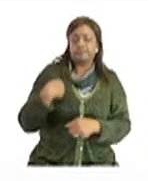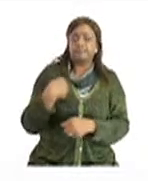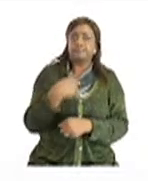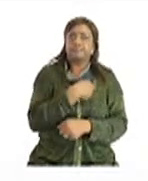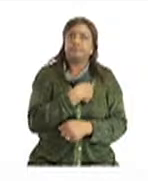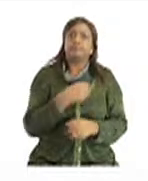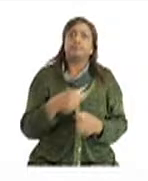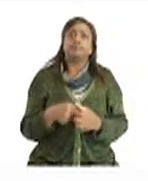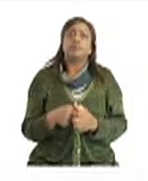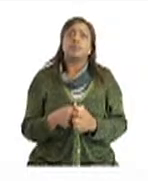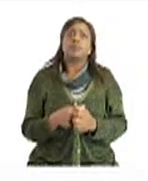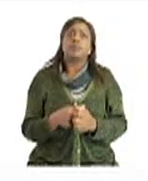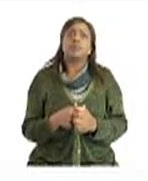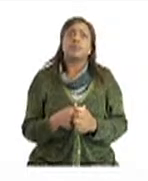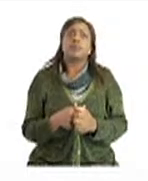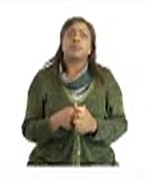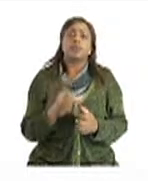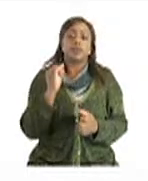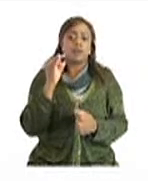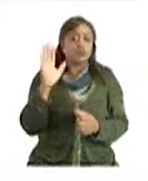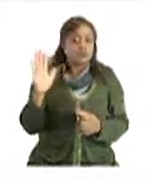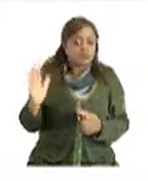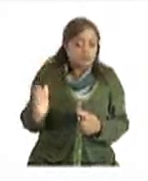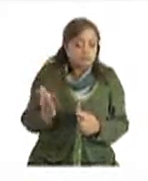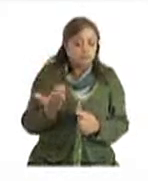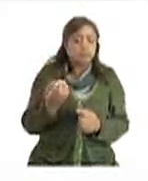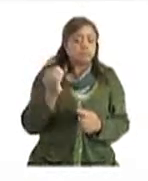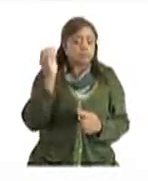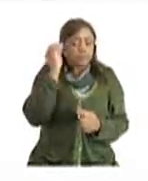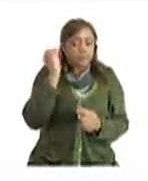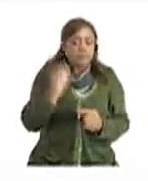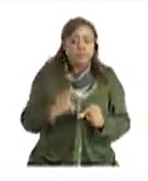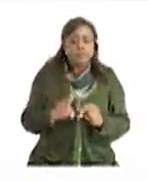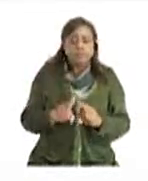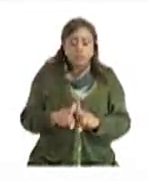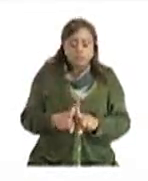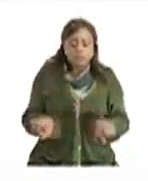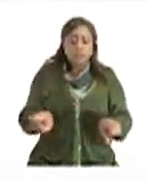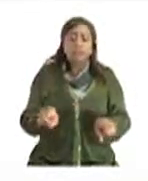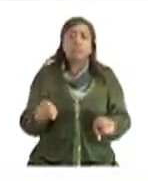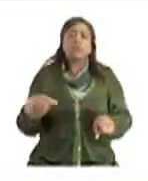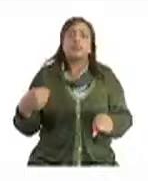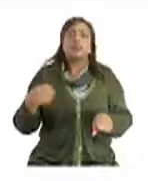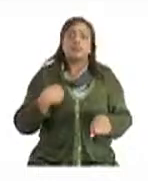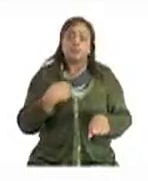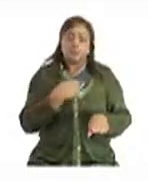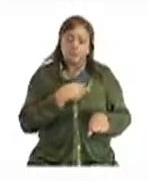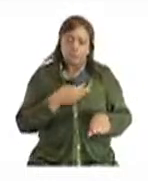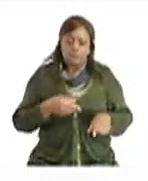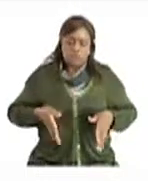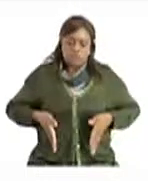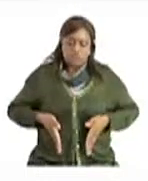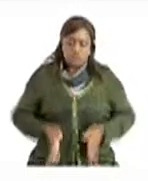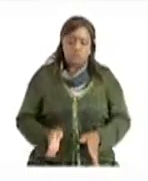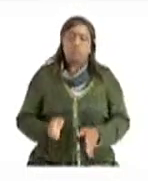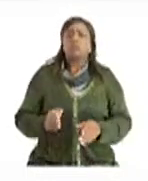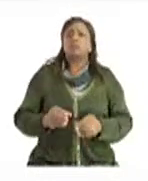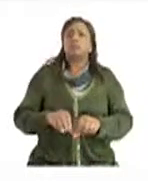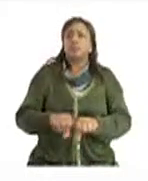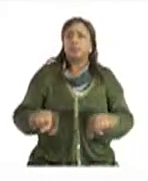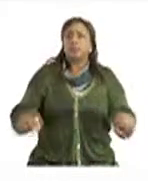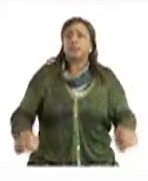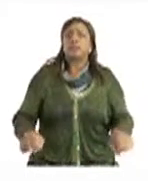Now, if you want to state a difference between the reproductive organs of a male and female from a given